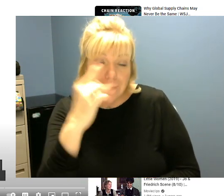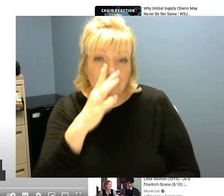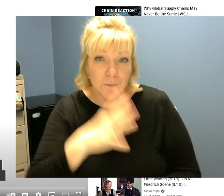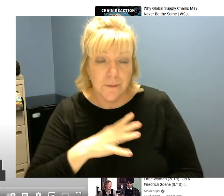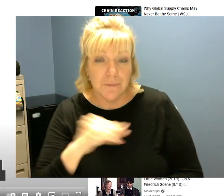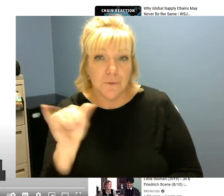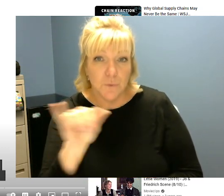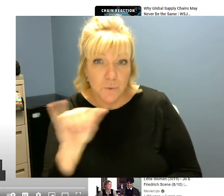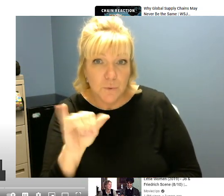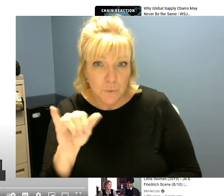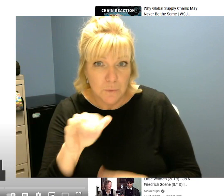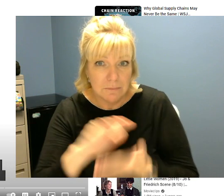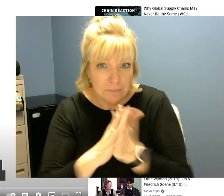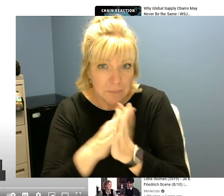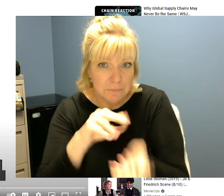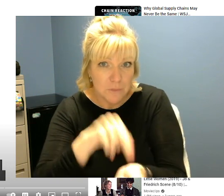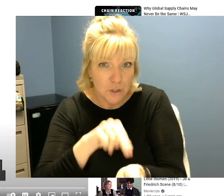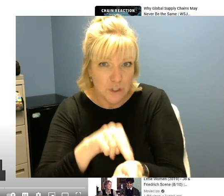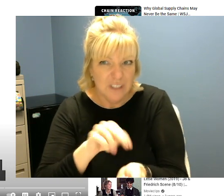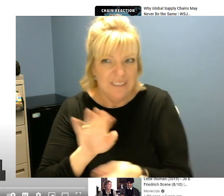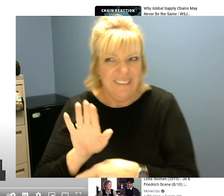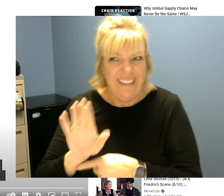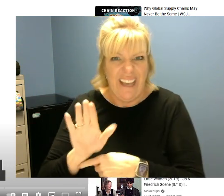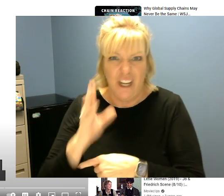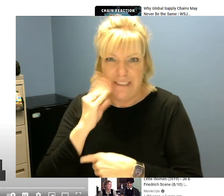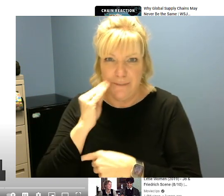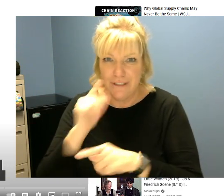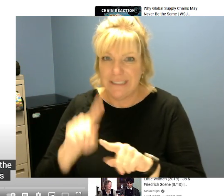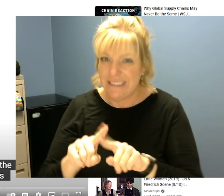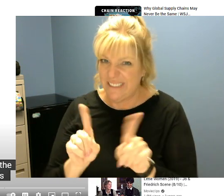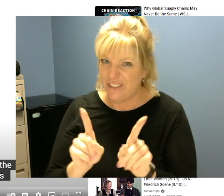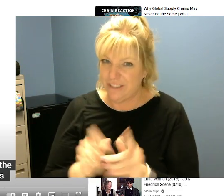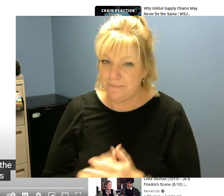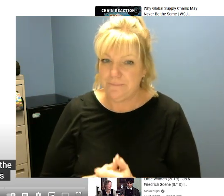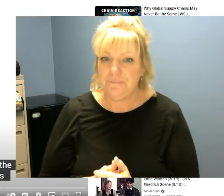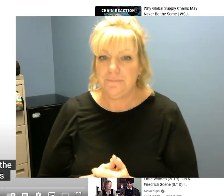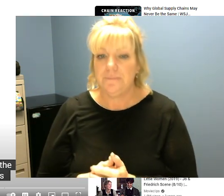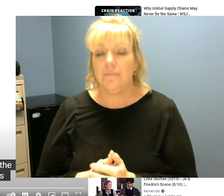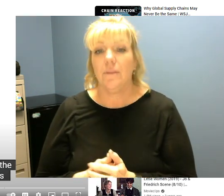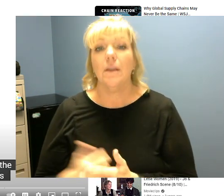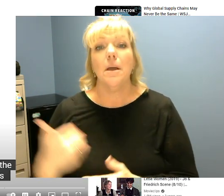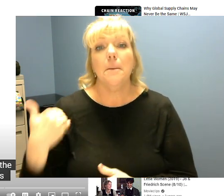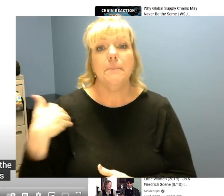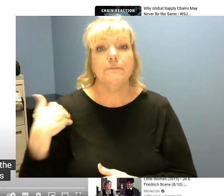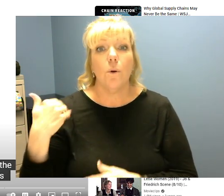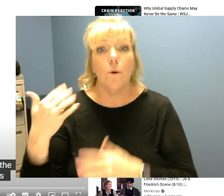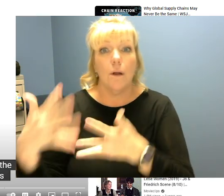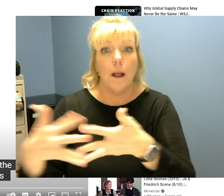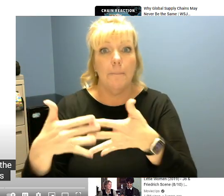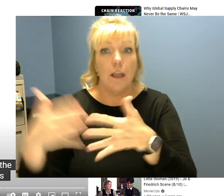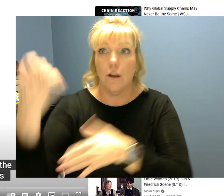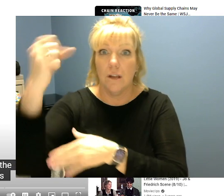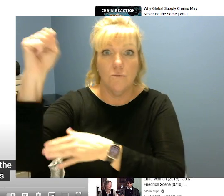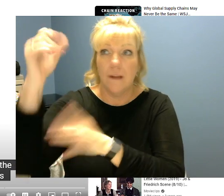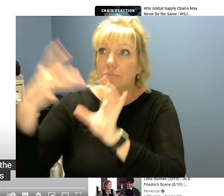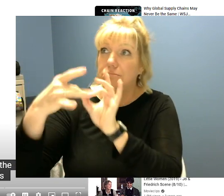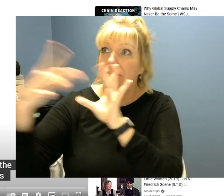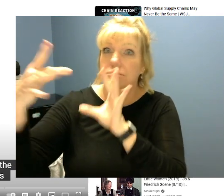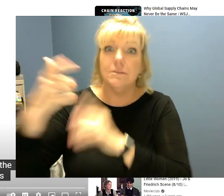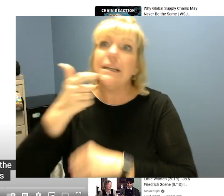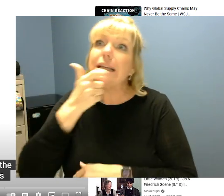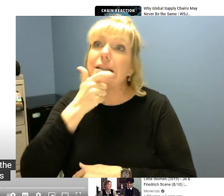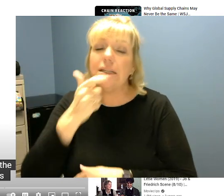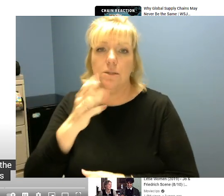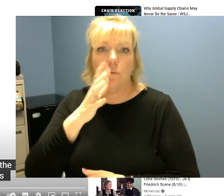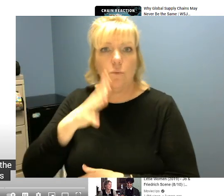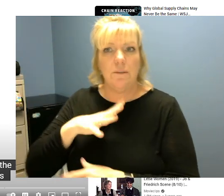very different. And then one of the things that we saw in the American Revolution was women serving in the war. And we're going to